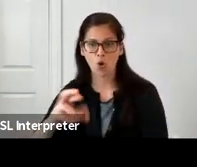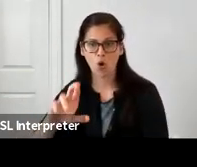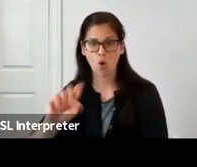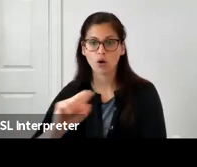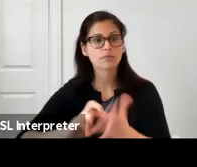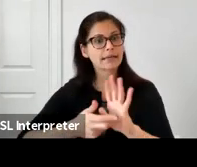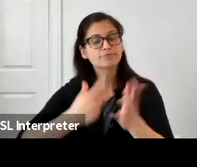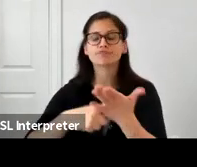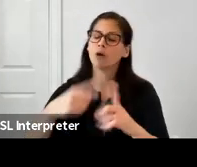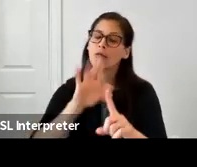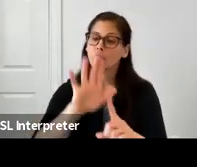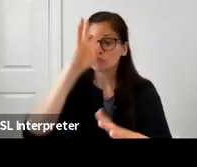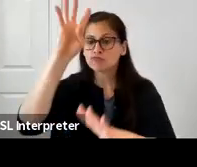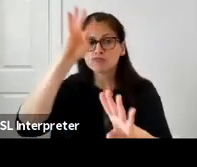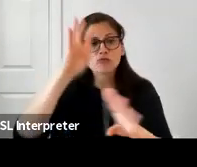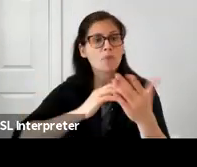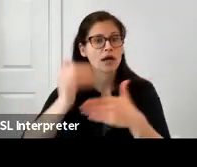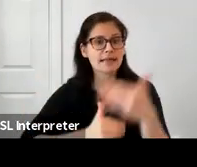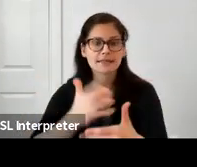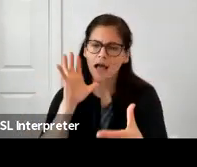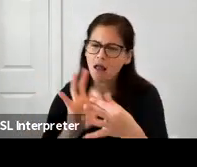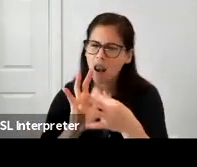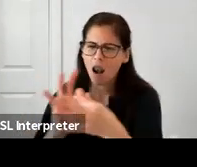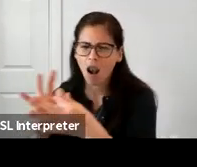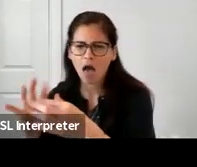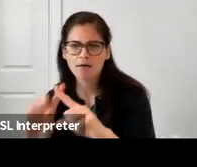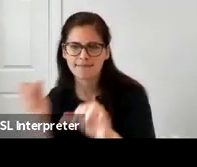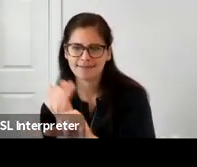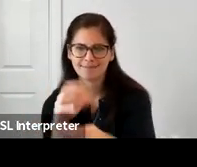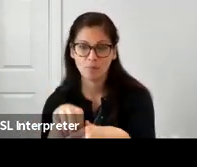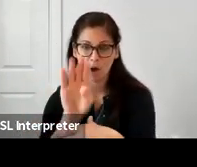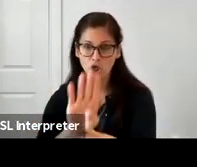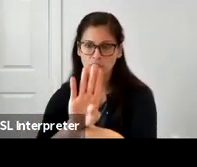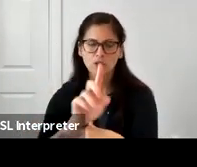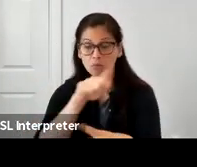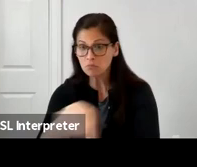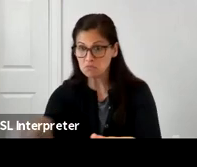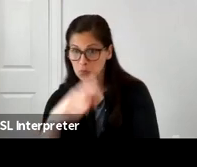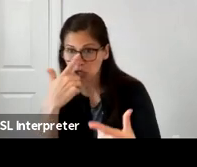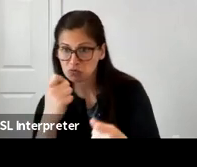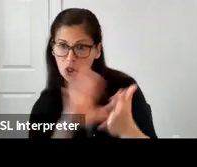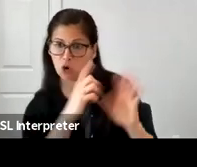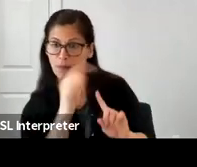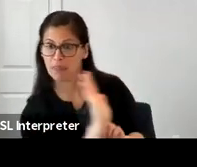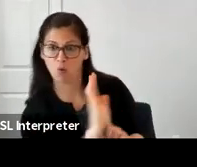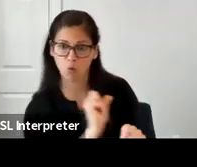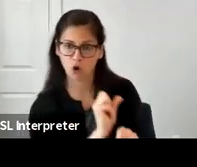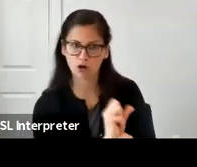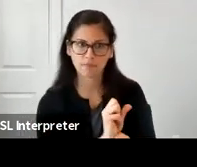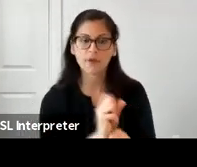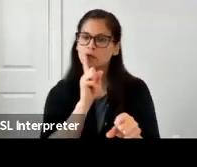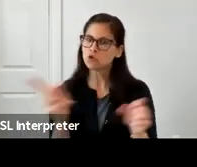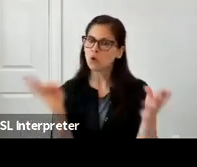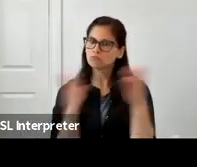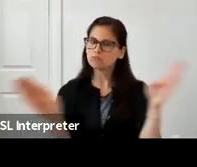about their creative process and engage with institutions in Boston who were interested in learning about their work. To ensure the broad community could